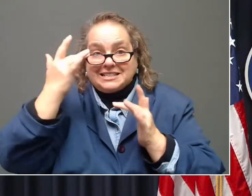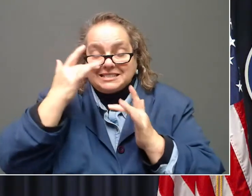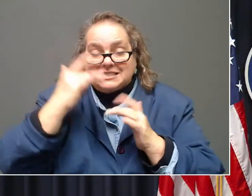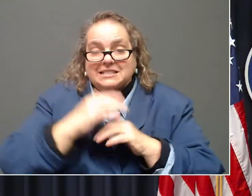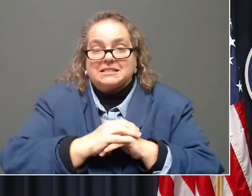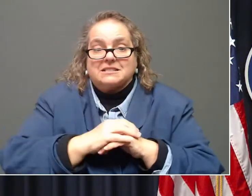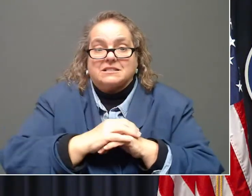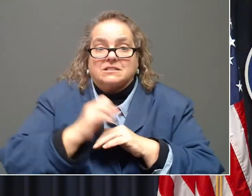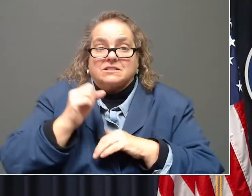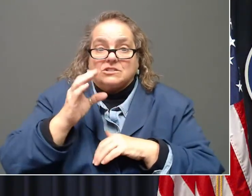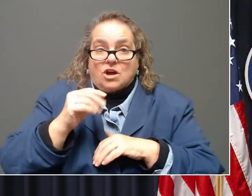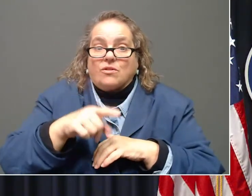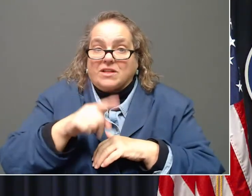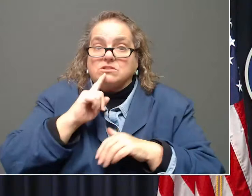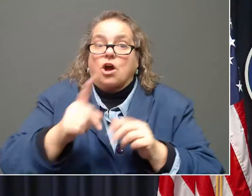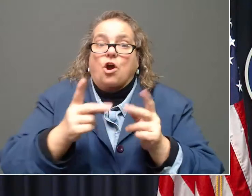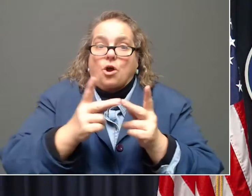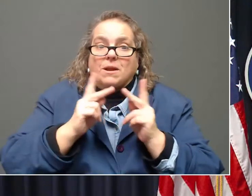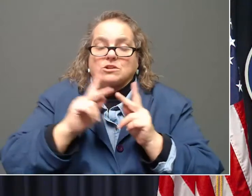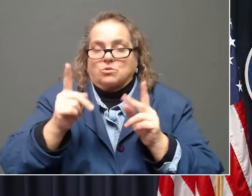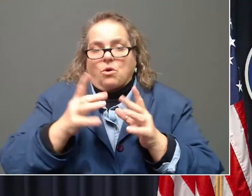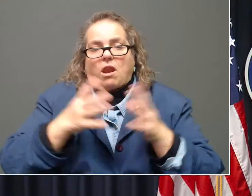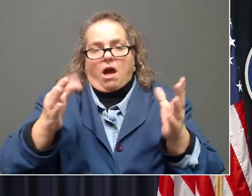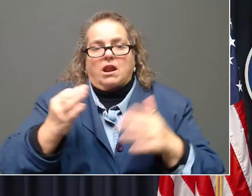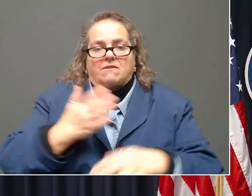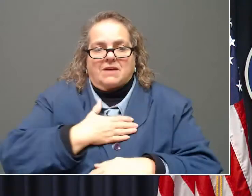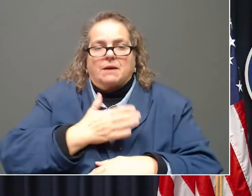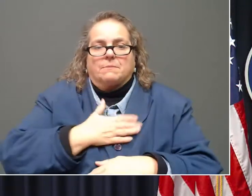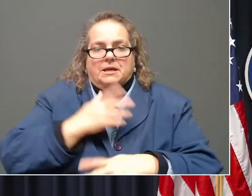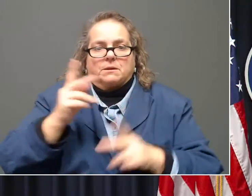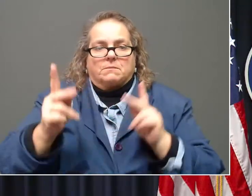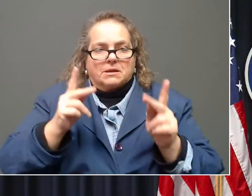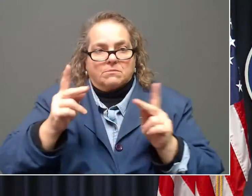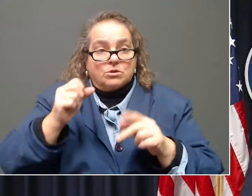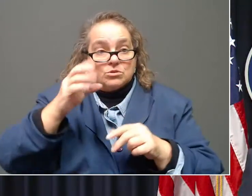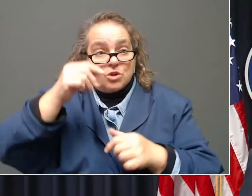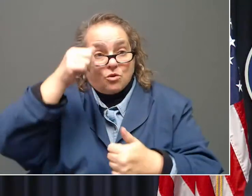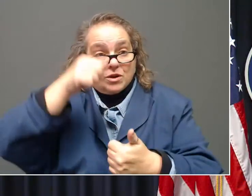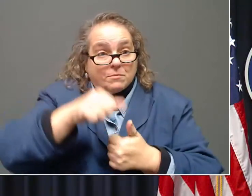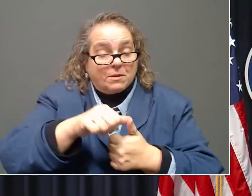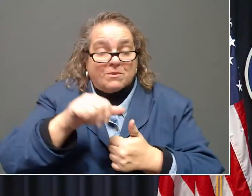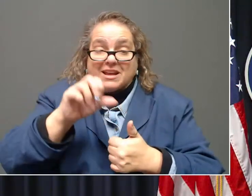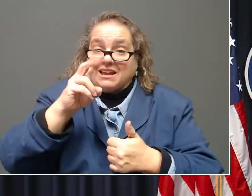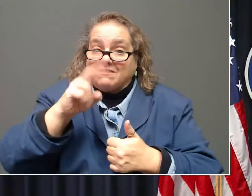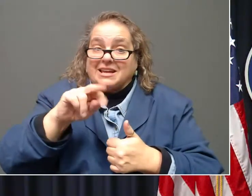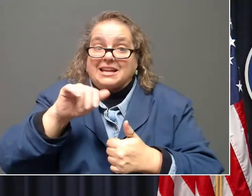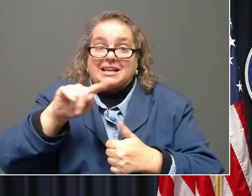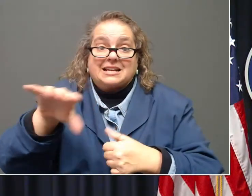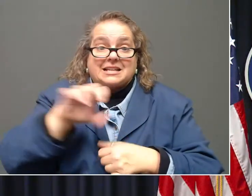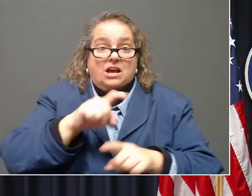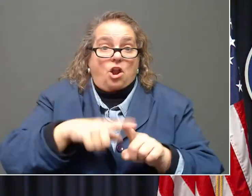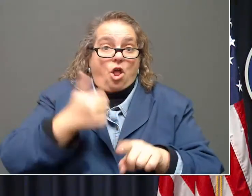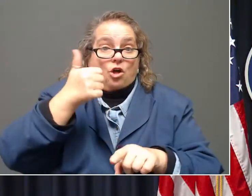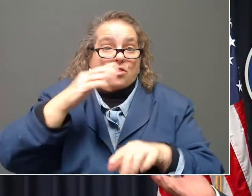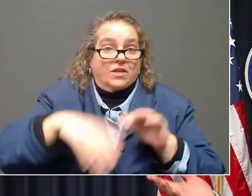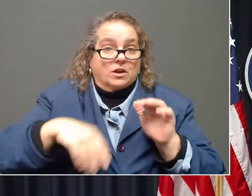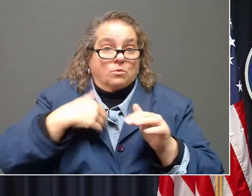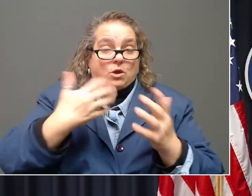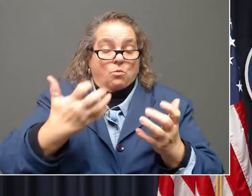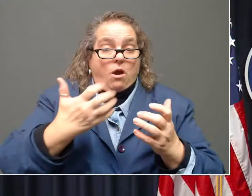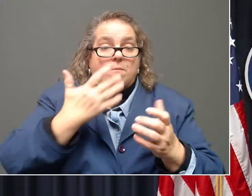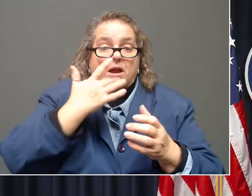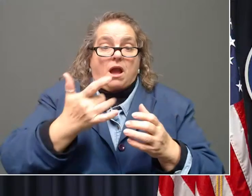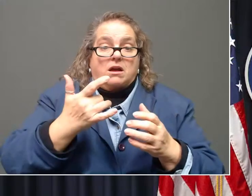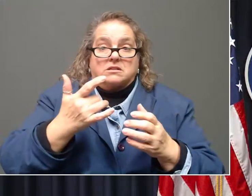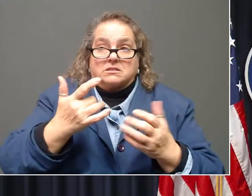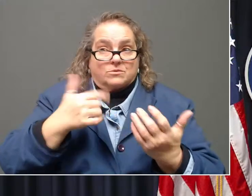doses. So those places get pretty busy pretty quickly. But let me just compliment those sites. I haven't had a chance to go out. I don't go